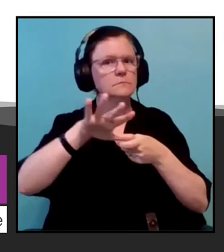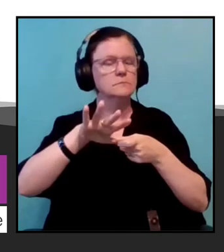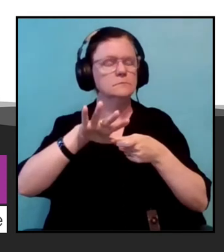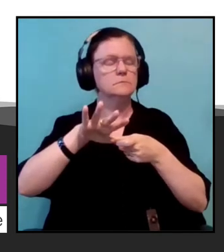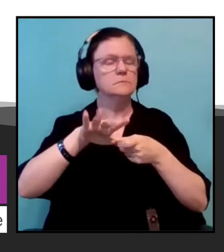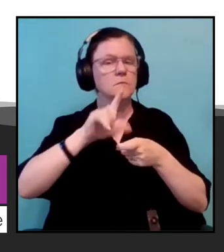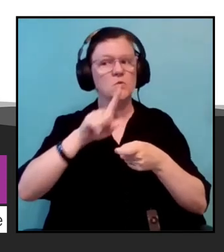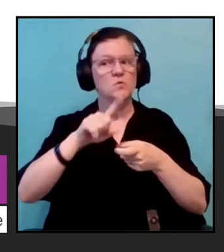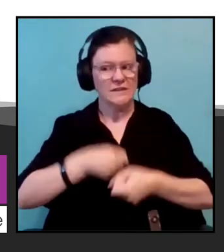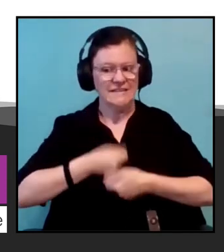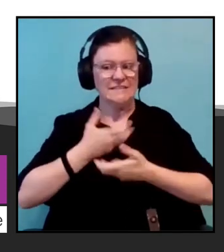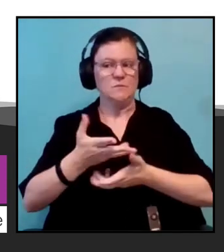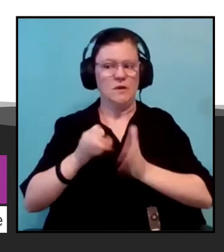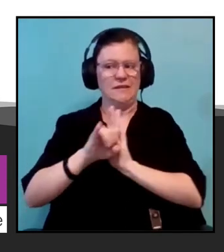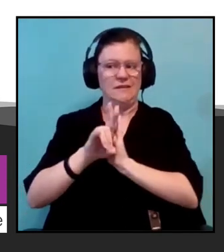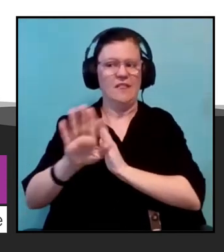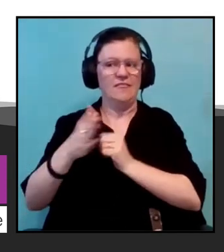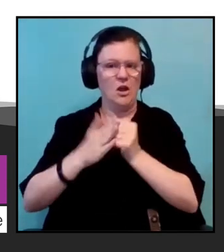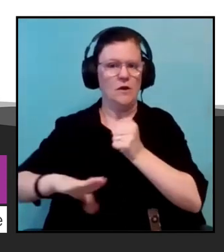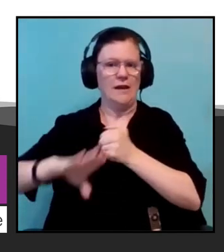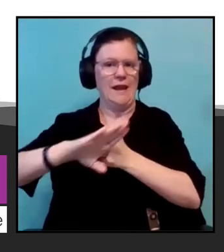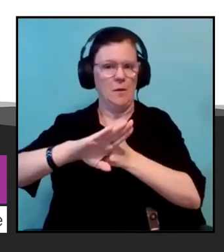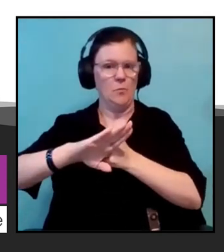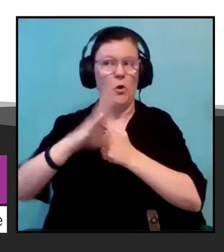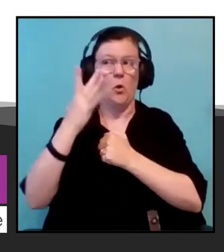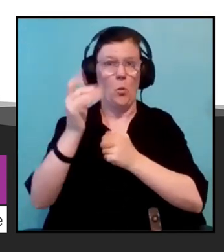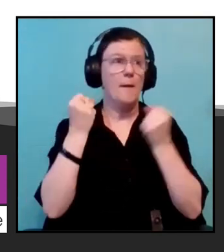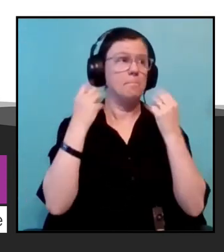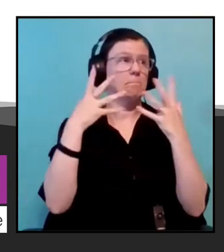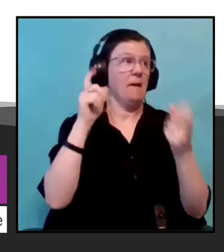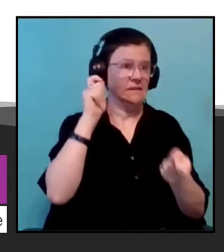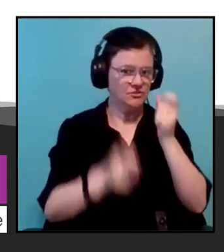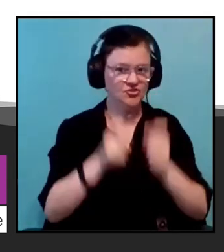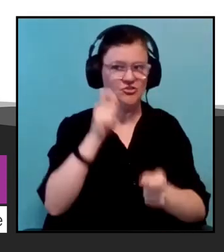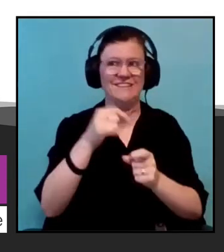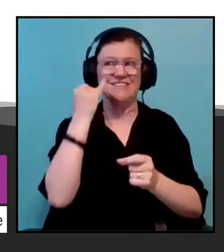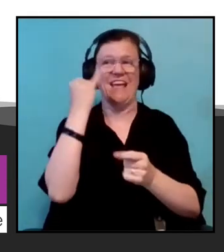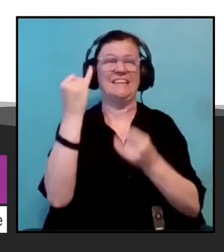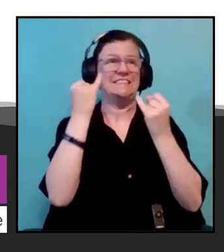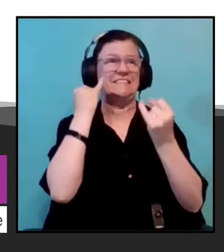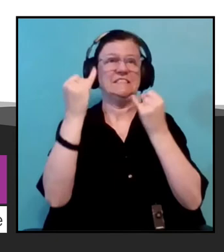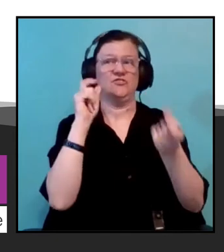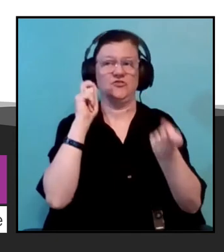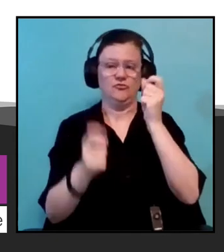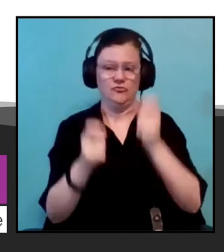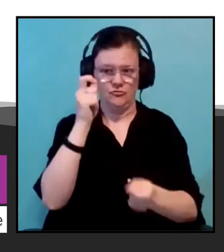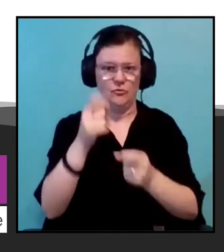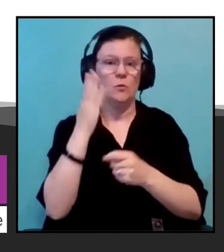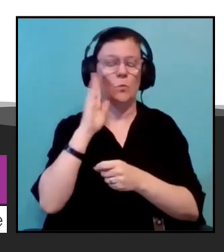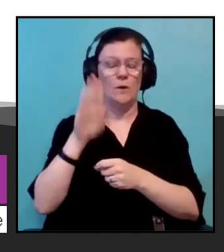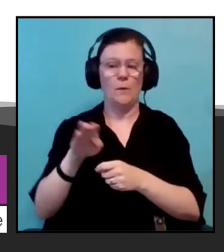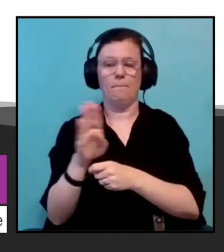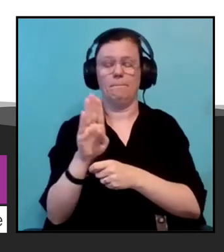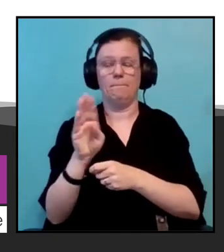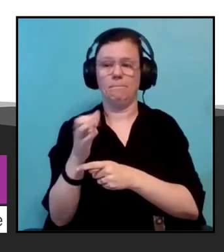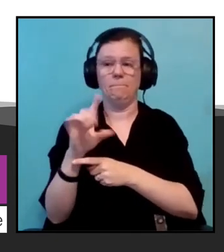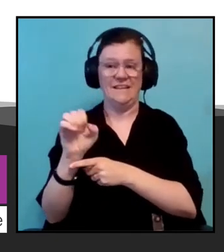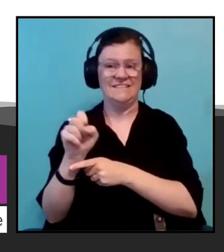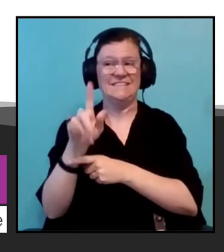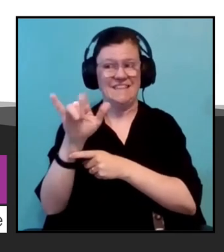to express the identity of their neighborhood during a time of change and shifting ideals, because as we know, Bed-Stuy is being heavily